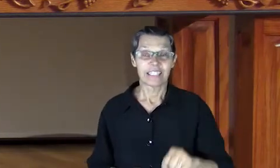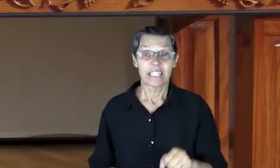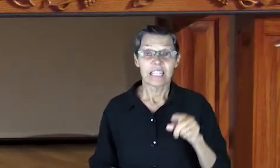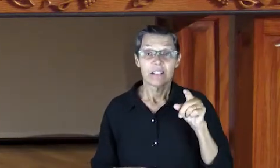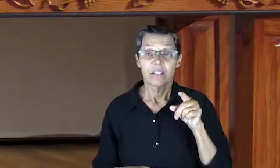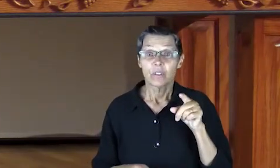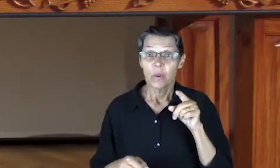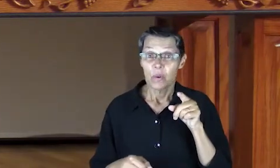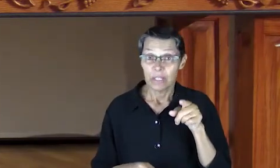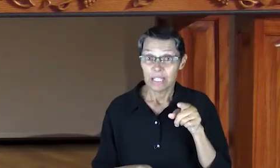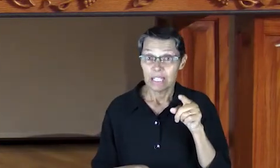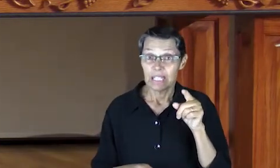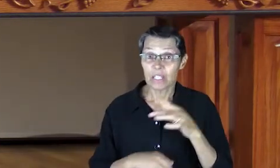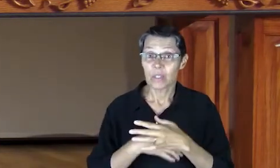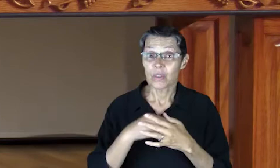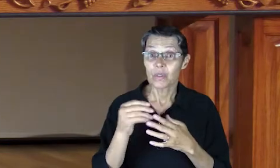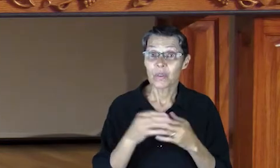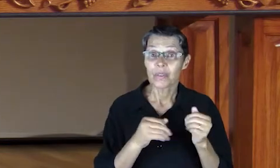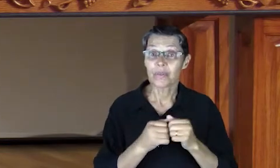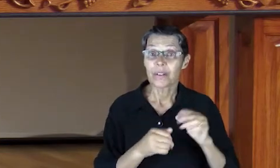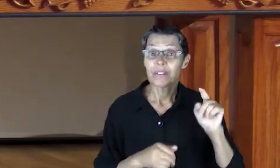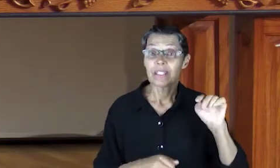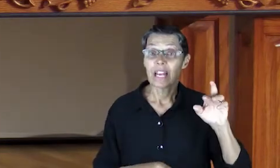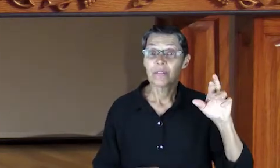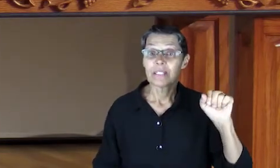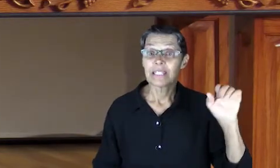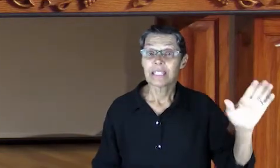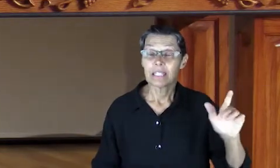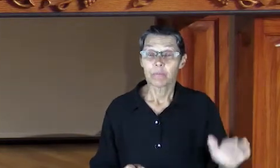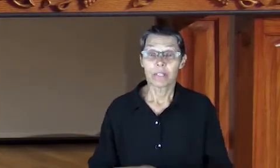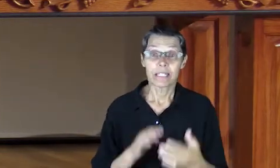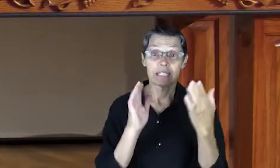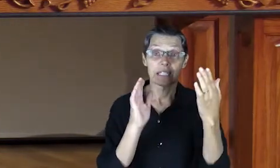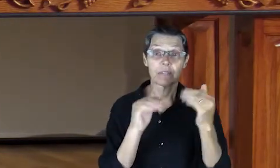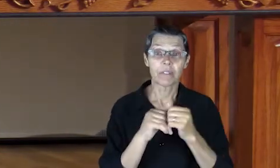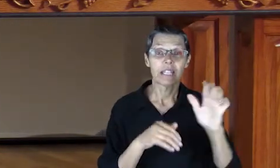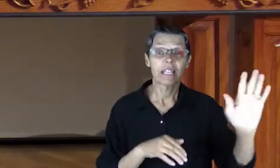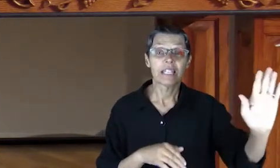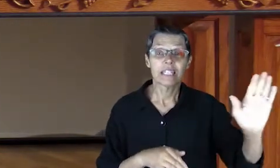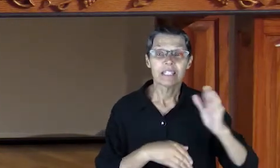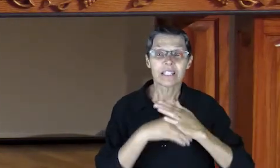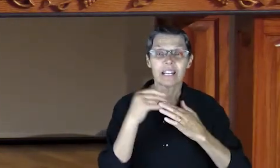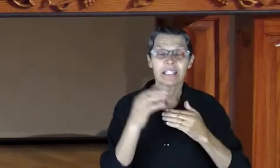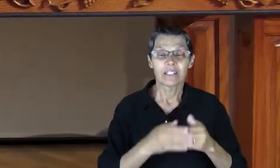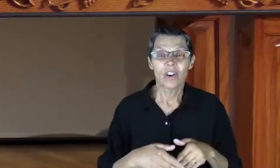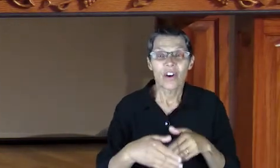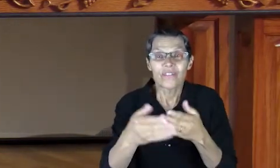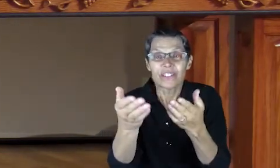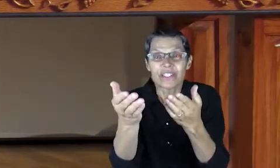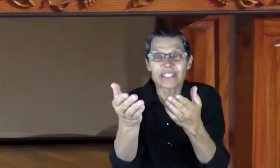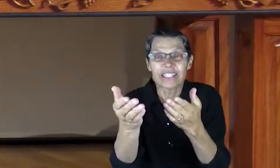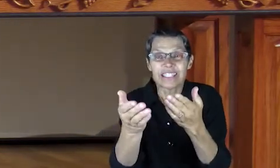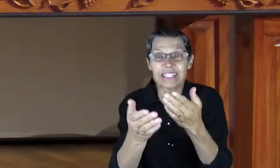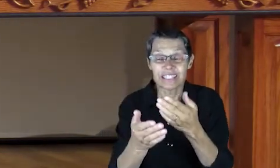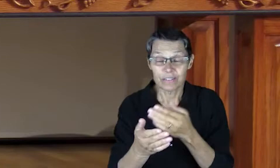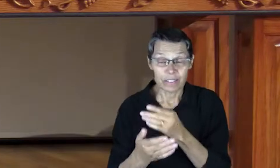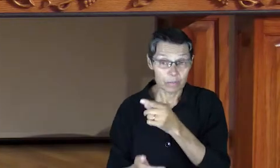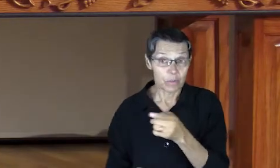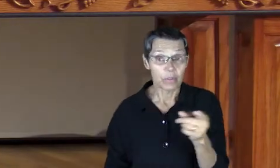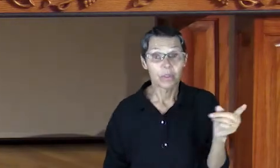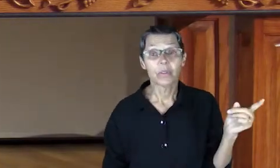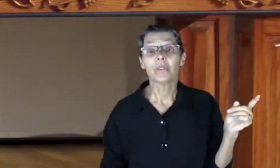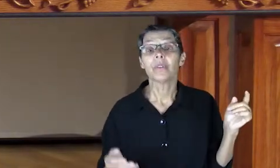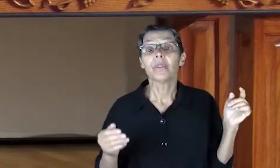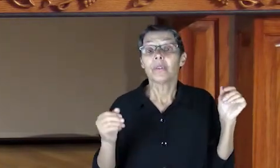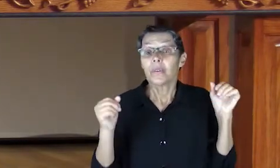And not only consoled us with his presence, but with the consolations he offered us, that there were some of